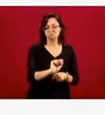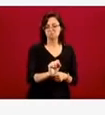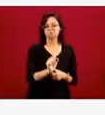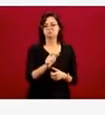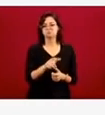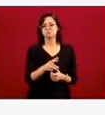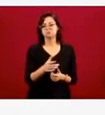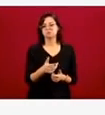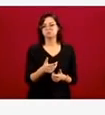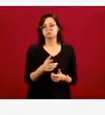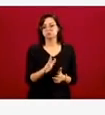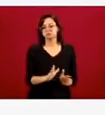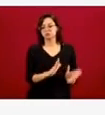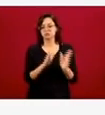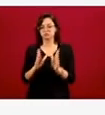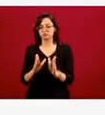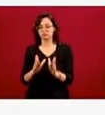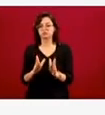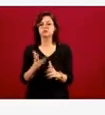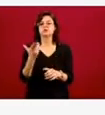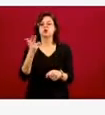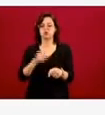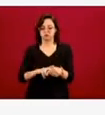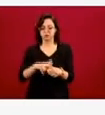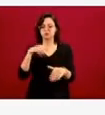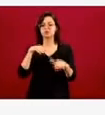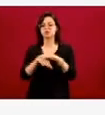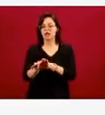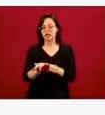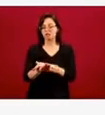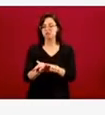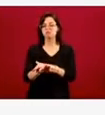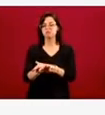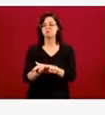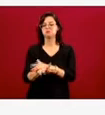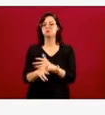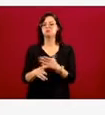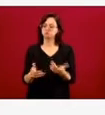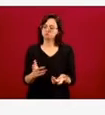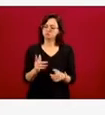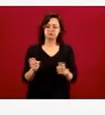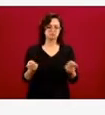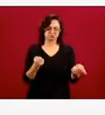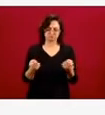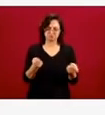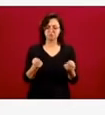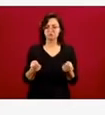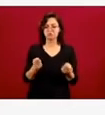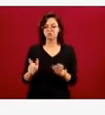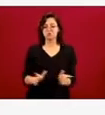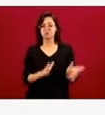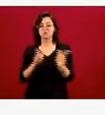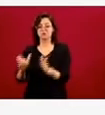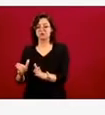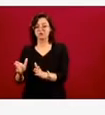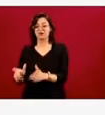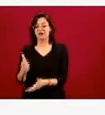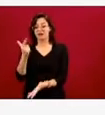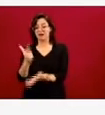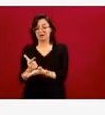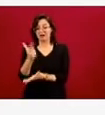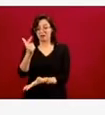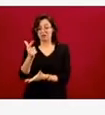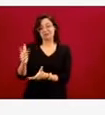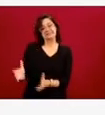that almost 78% do not present any sort of severe symptoms or of complications. We have 9% that